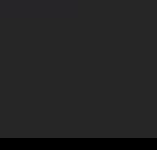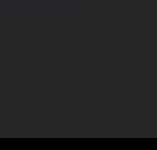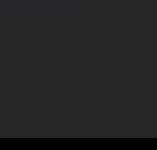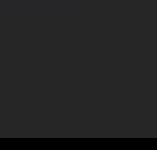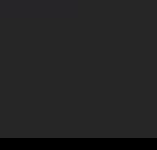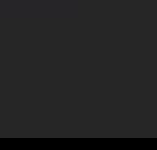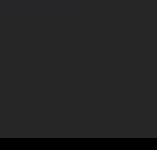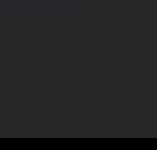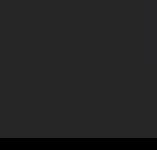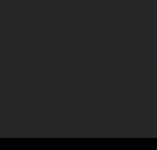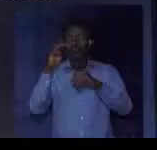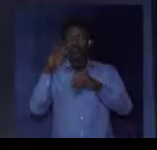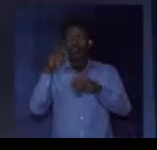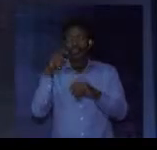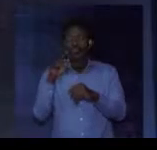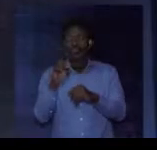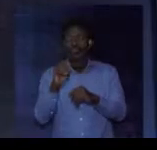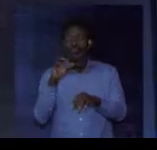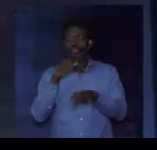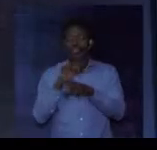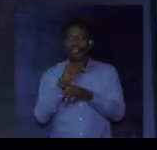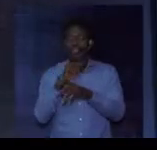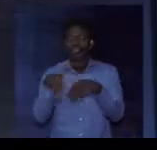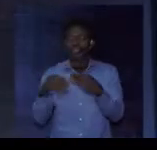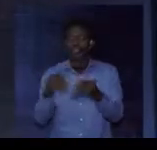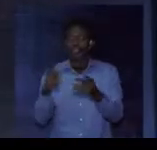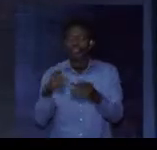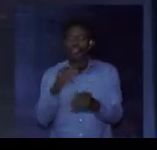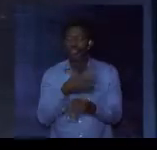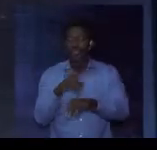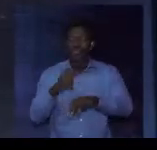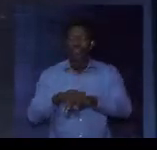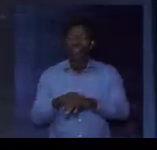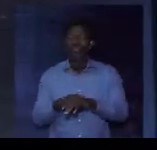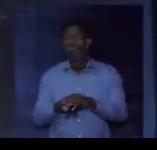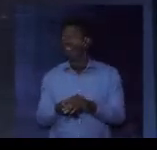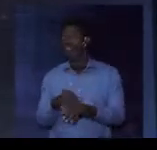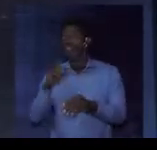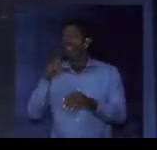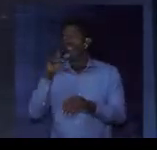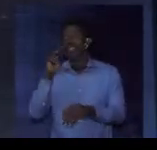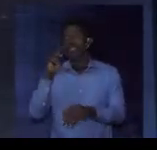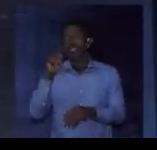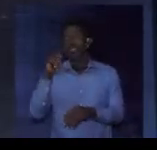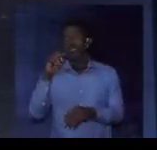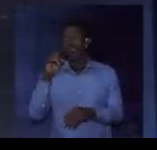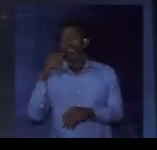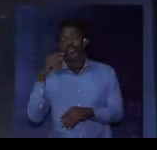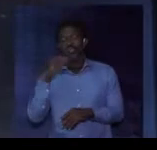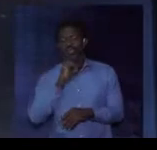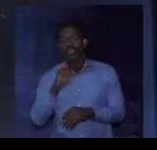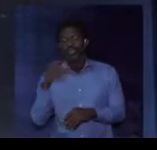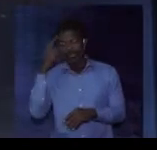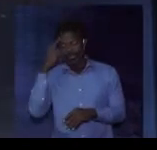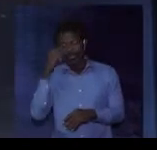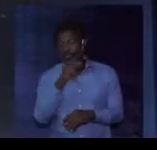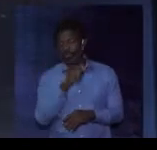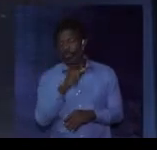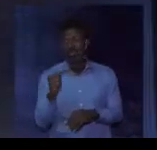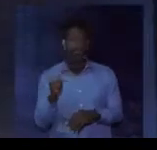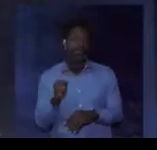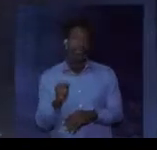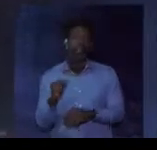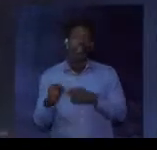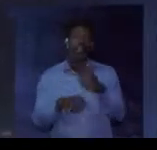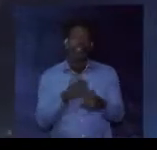place and at a given time, while climate is the weather in a place through the whole year. Weather is day-to-day,